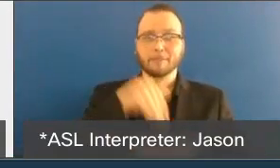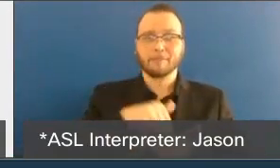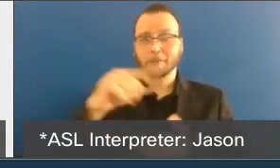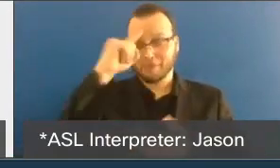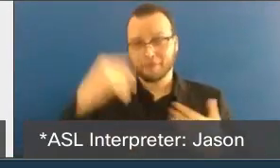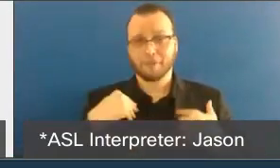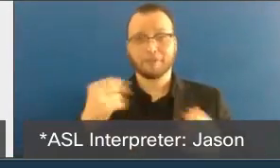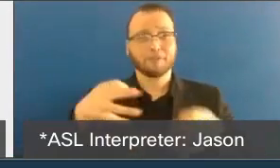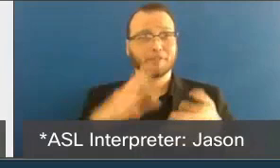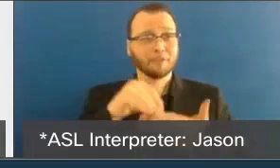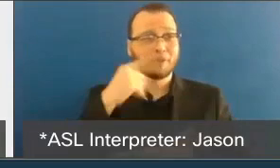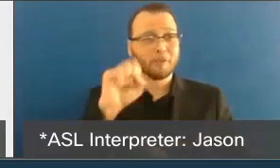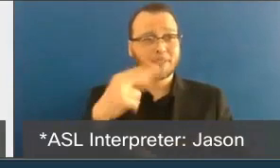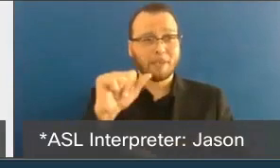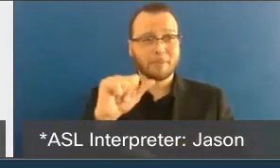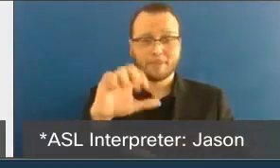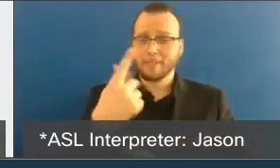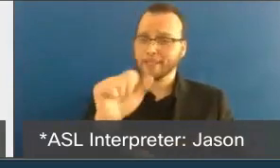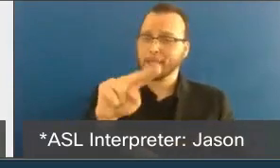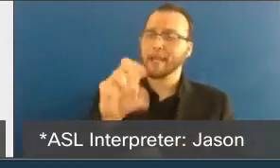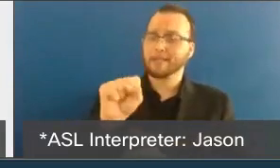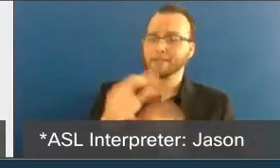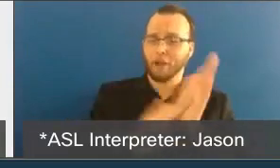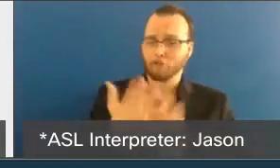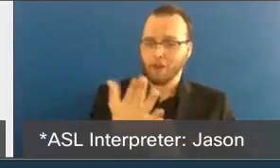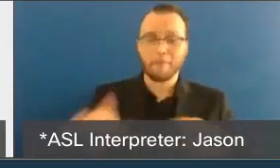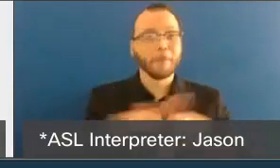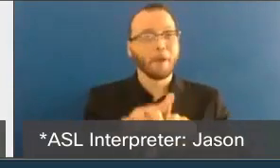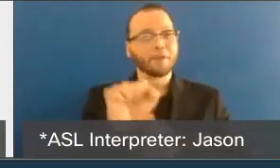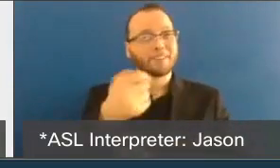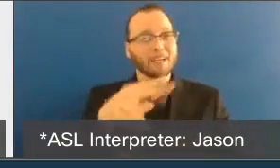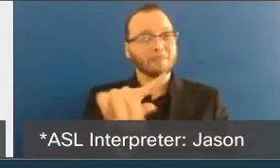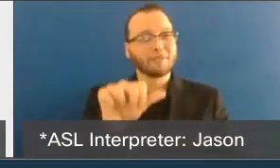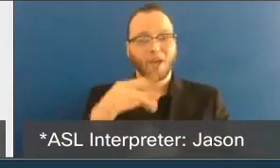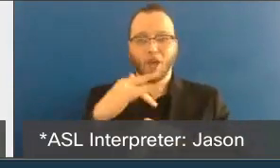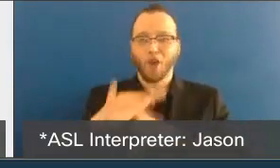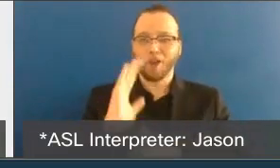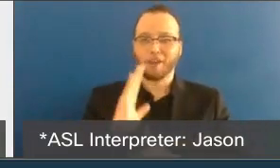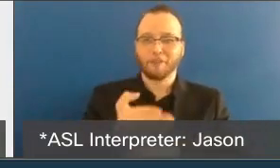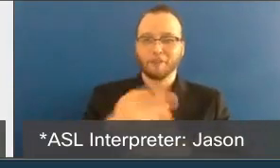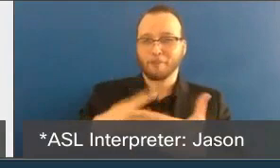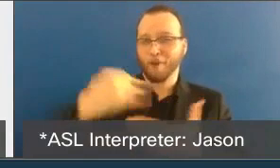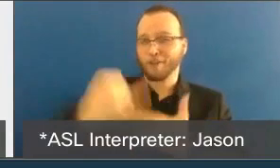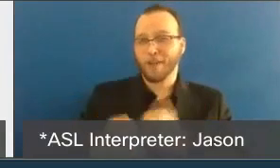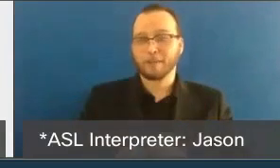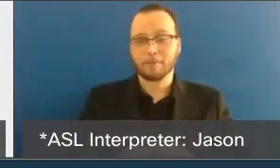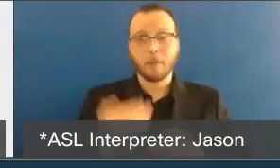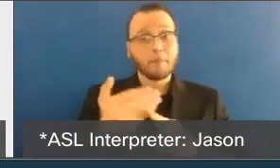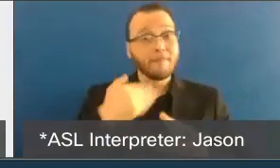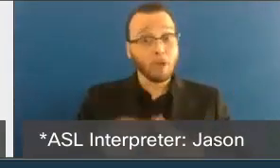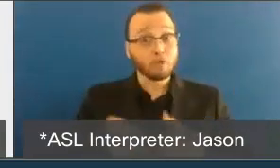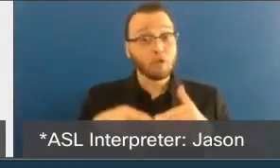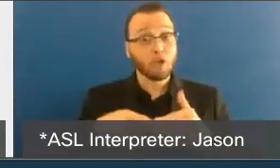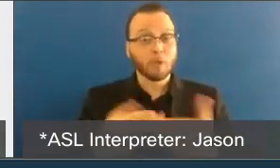Lead to the SAMHSA Gains contract and the SAMHSA Early Diversion project. Before I begin, I would like to thank Dr.